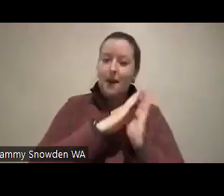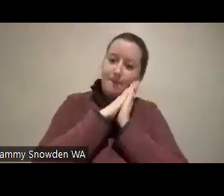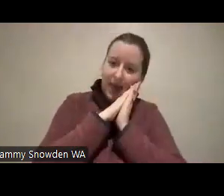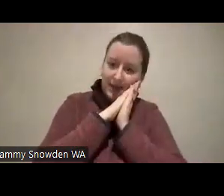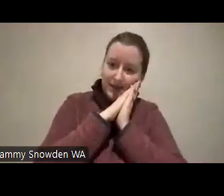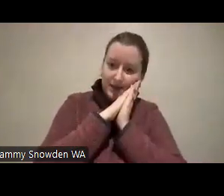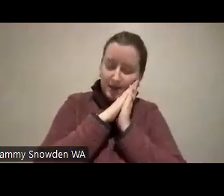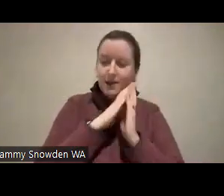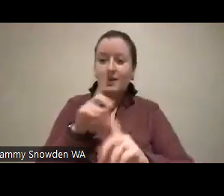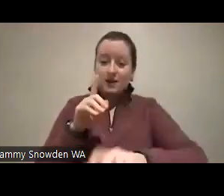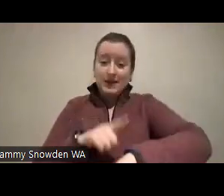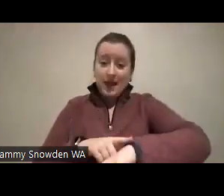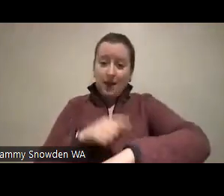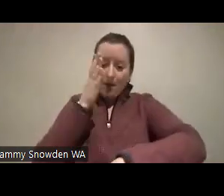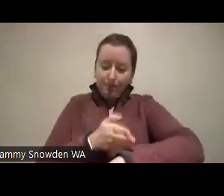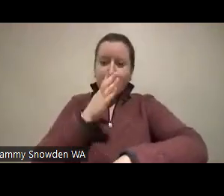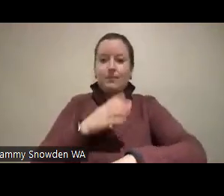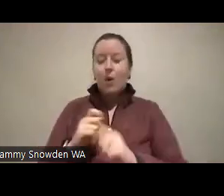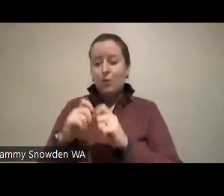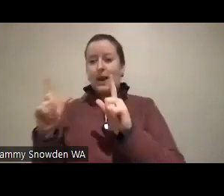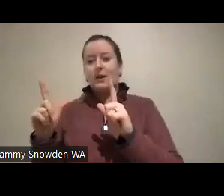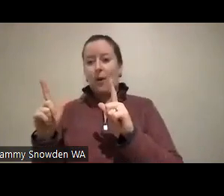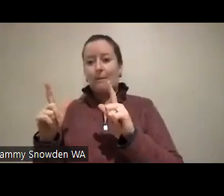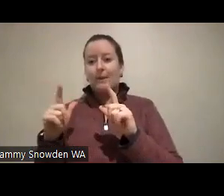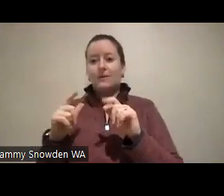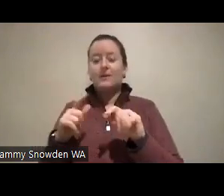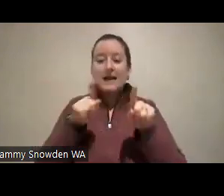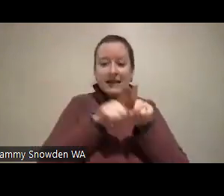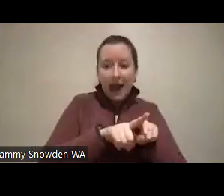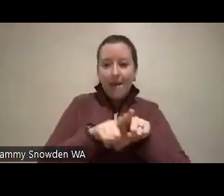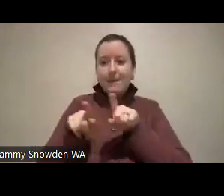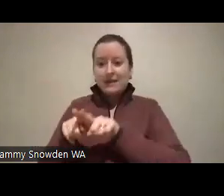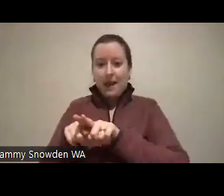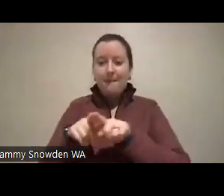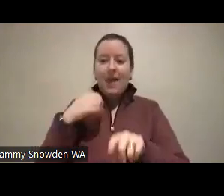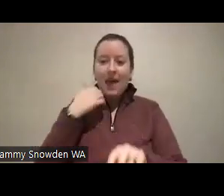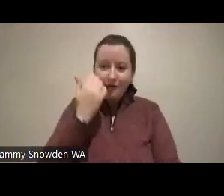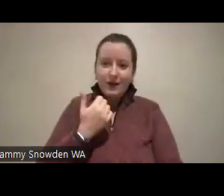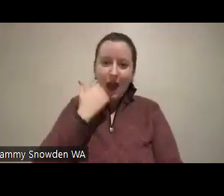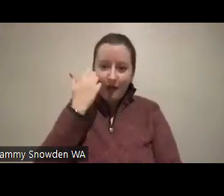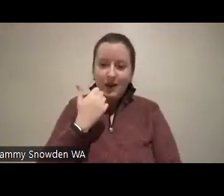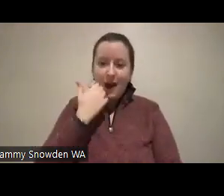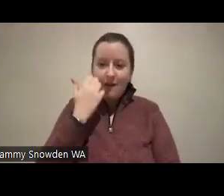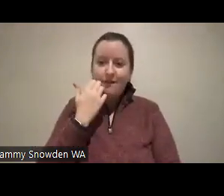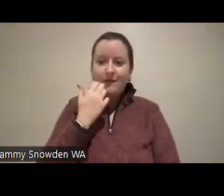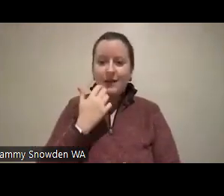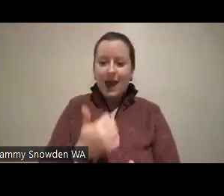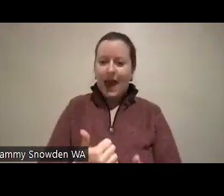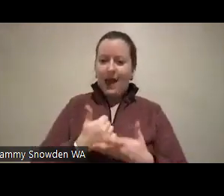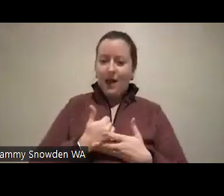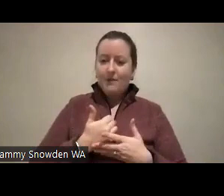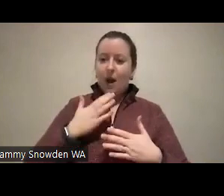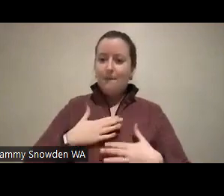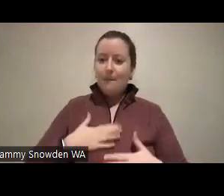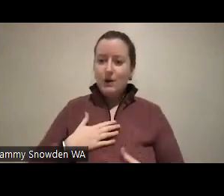really beneficial and to really help your internal body clock much more effectively than trying to catch up on sleep at the